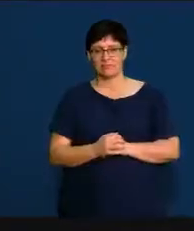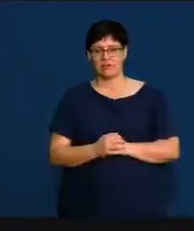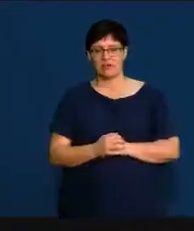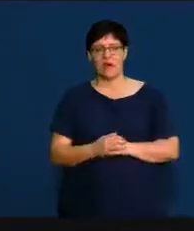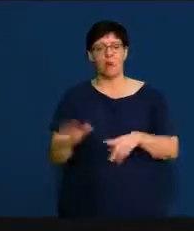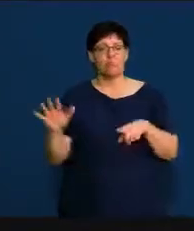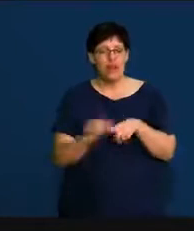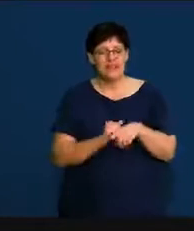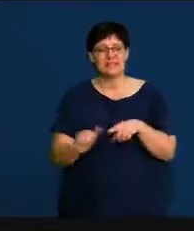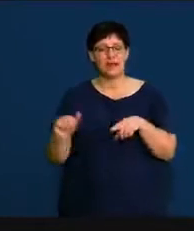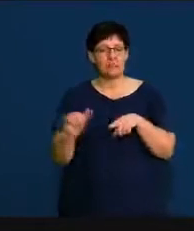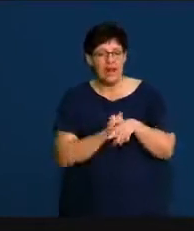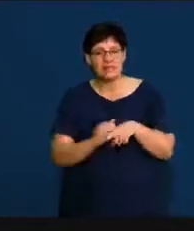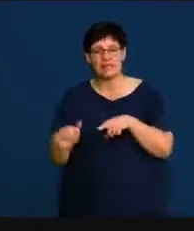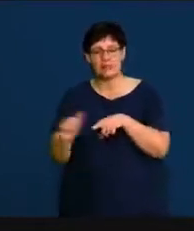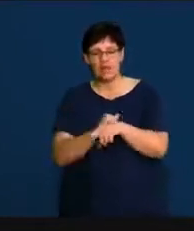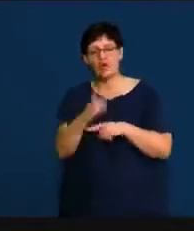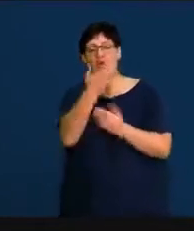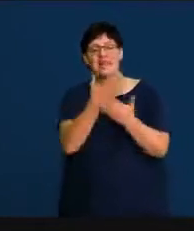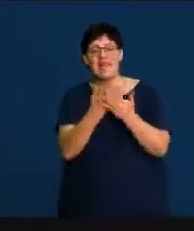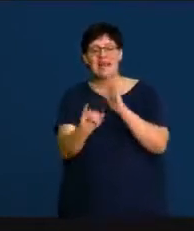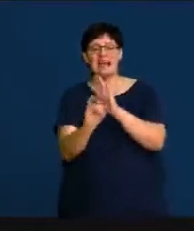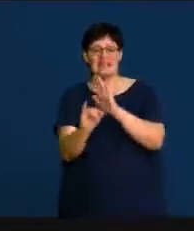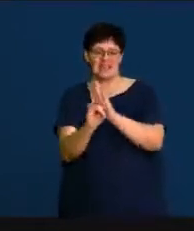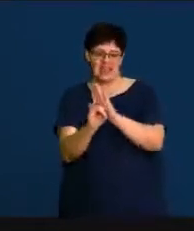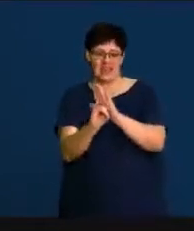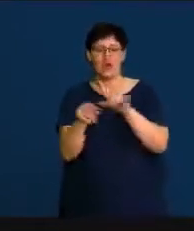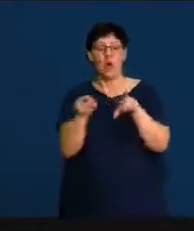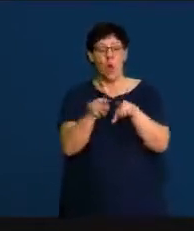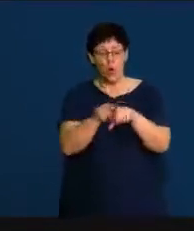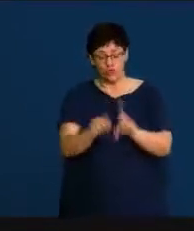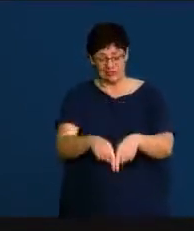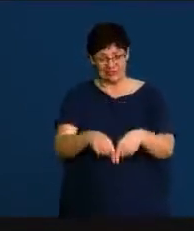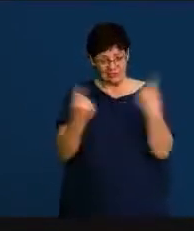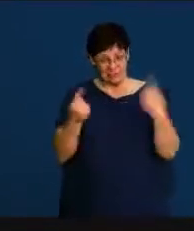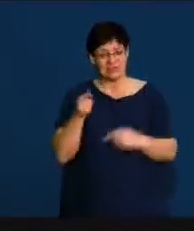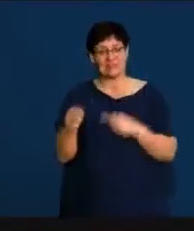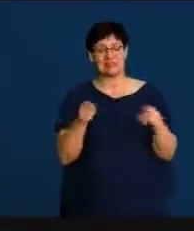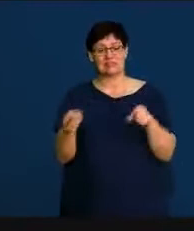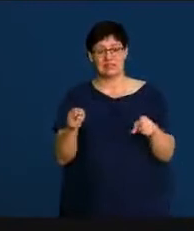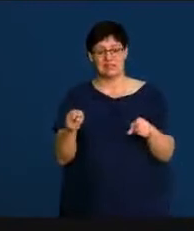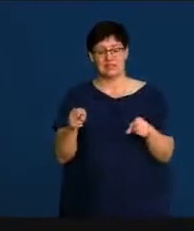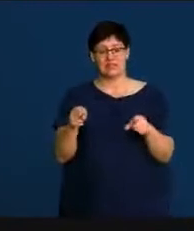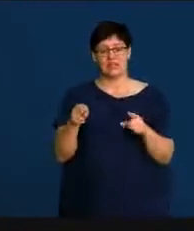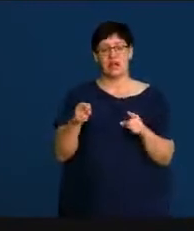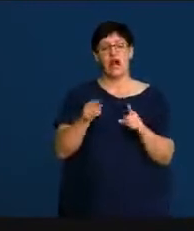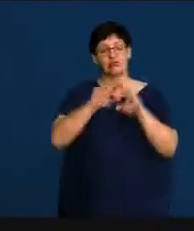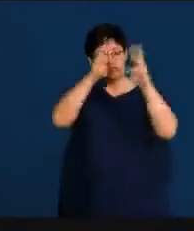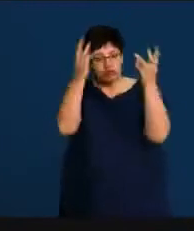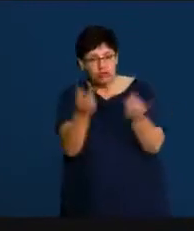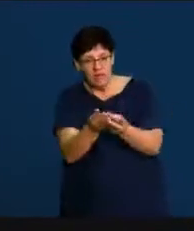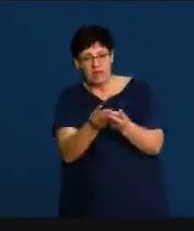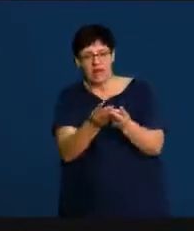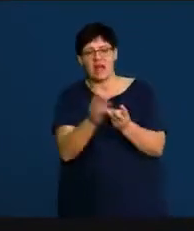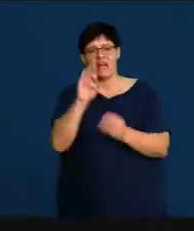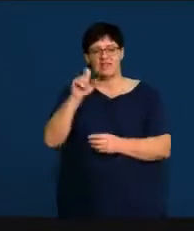Practice being able to identify and differentiate geographical features. Now,